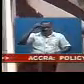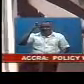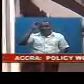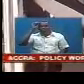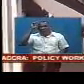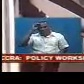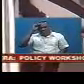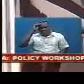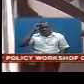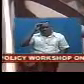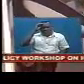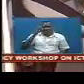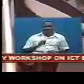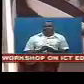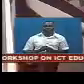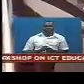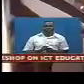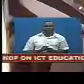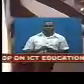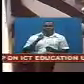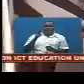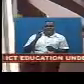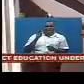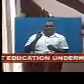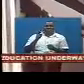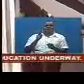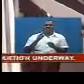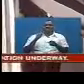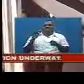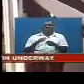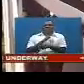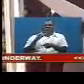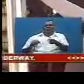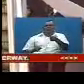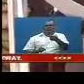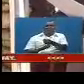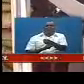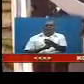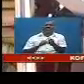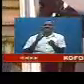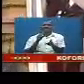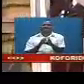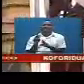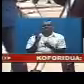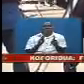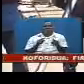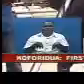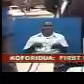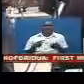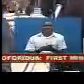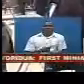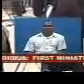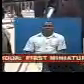excellency, Mr. John Dramani Mahama, for his unflinchy support for the disability